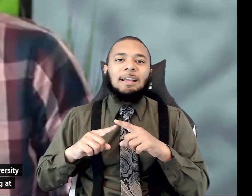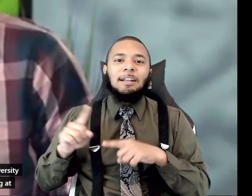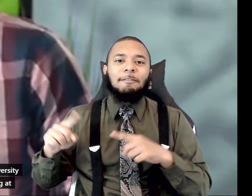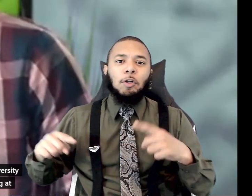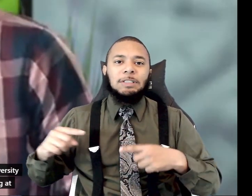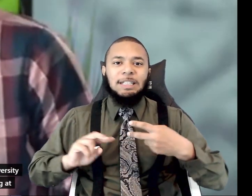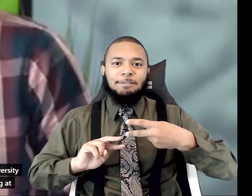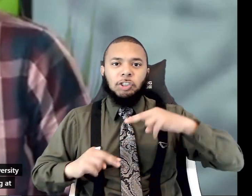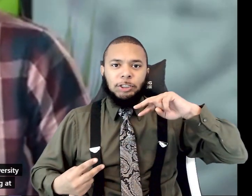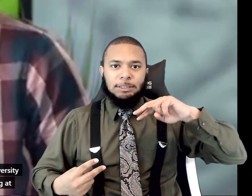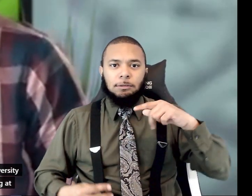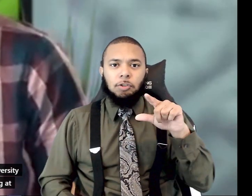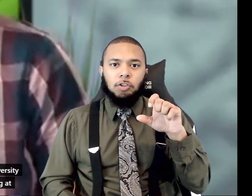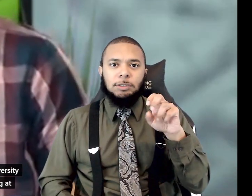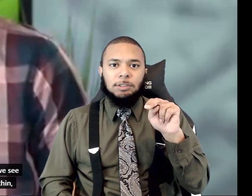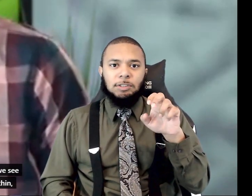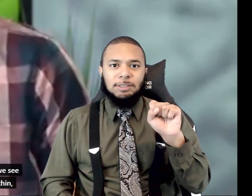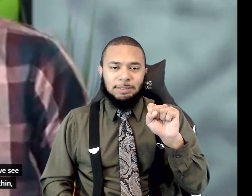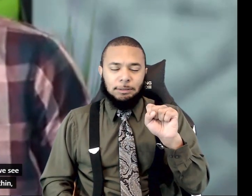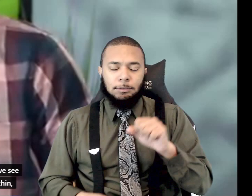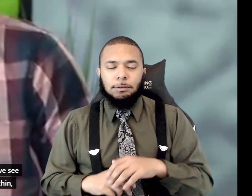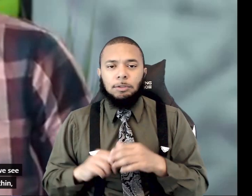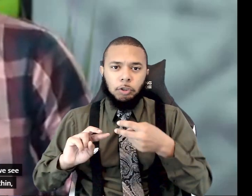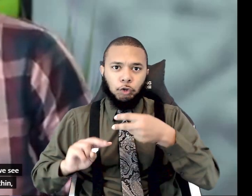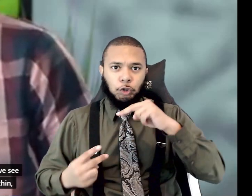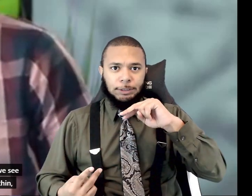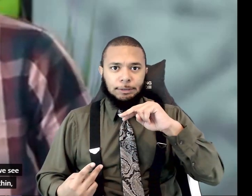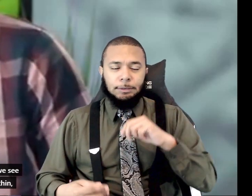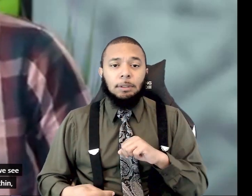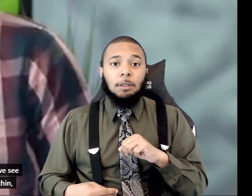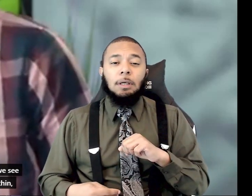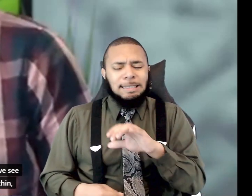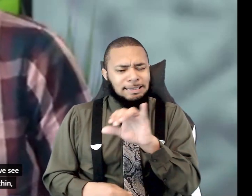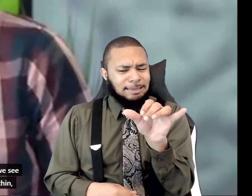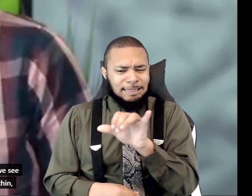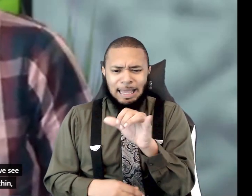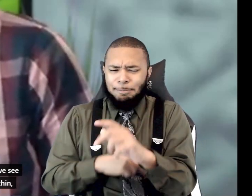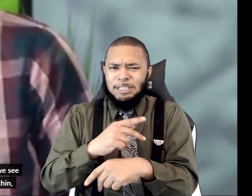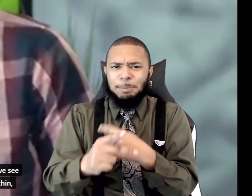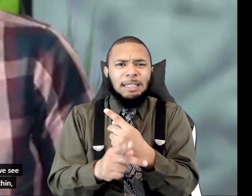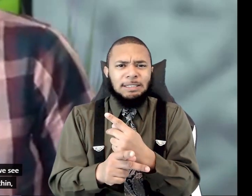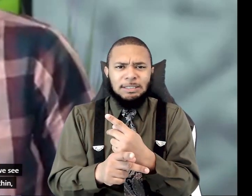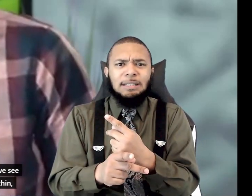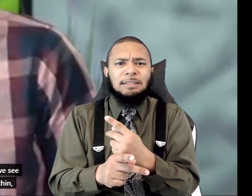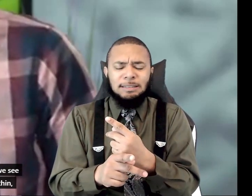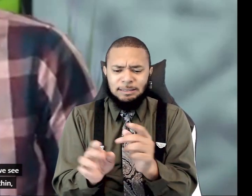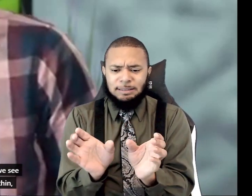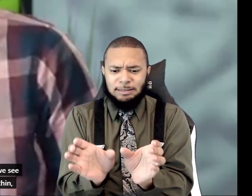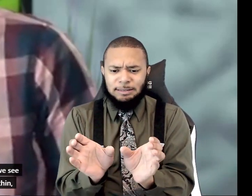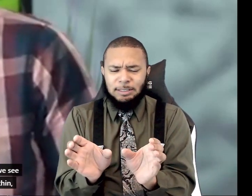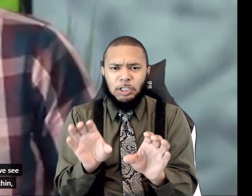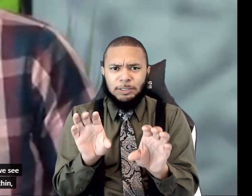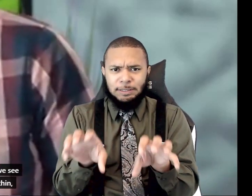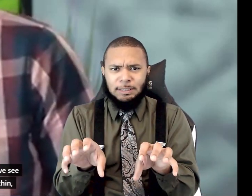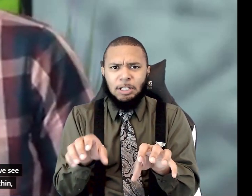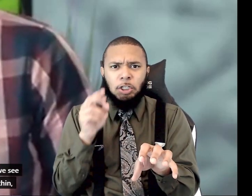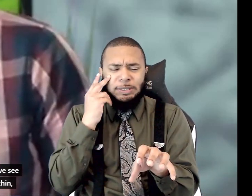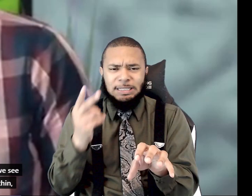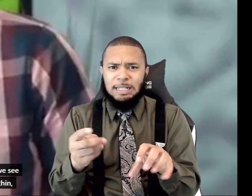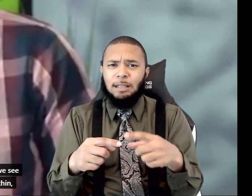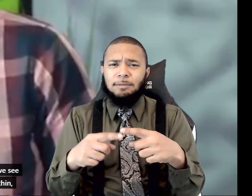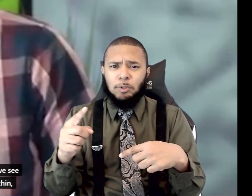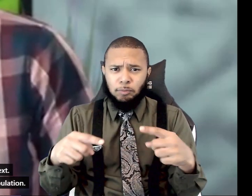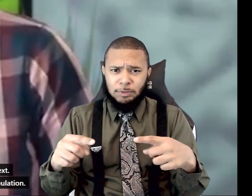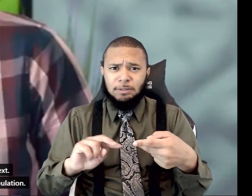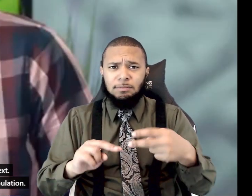of genes. Even if we're looking at members of the same species, we see a huge variety and